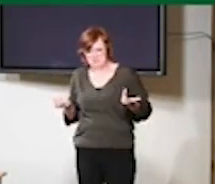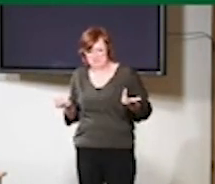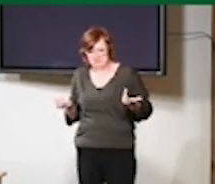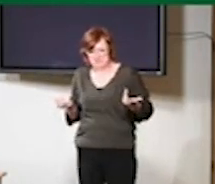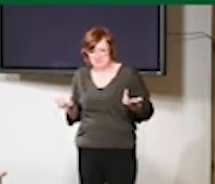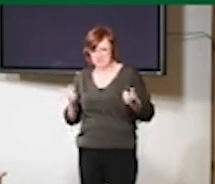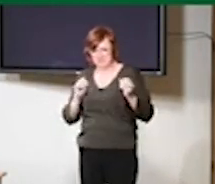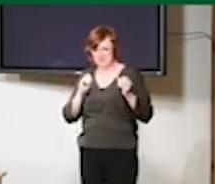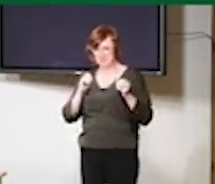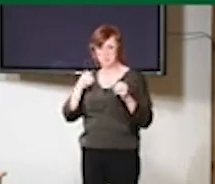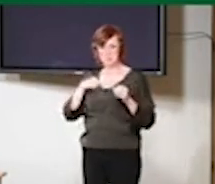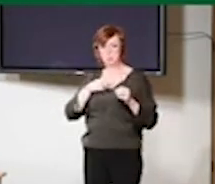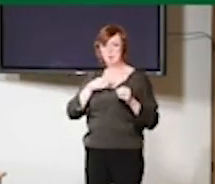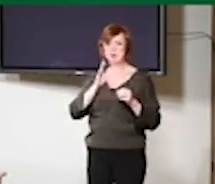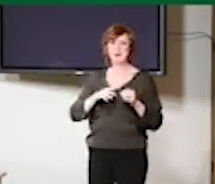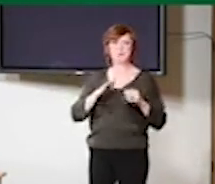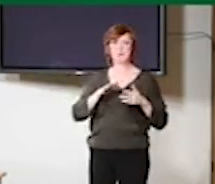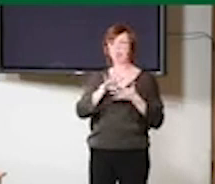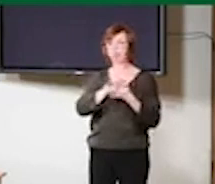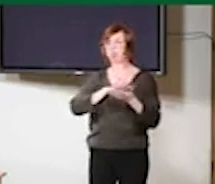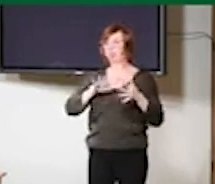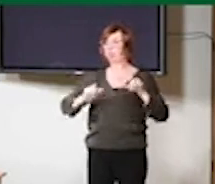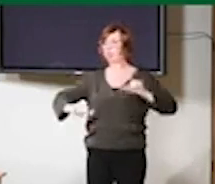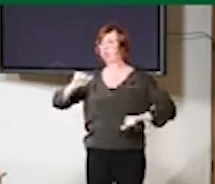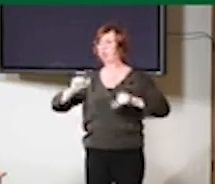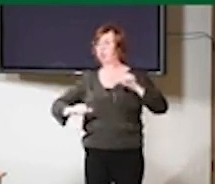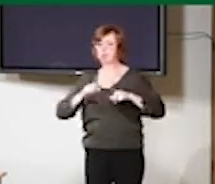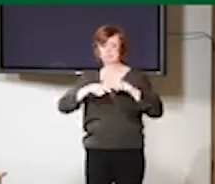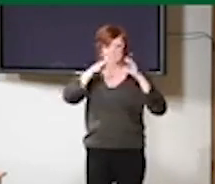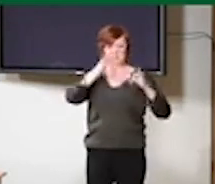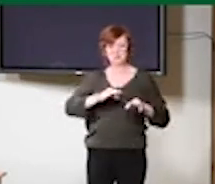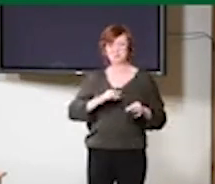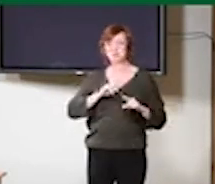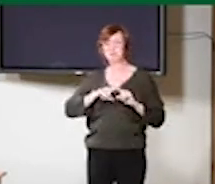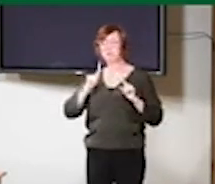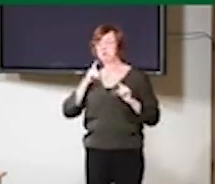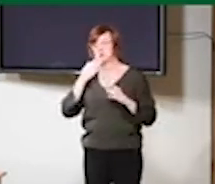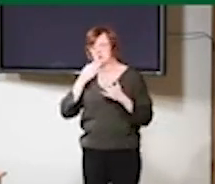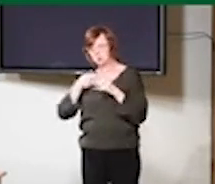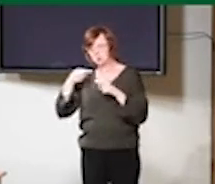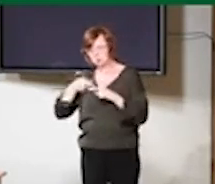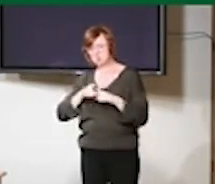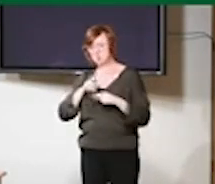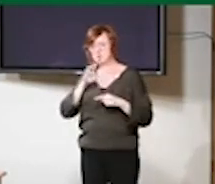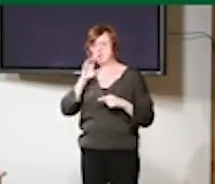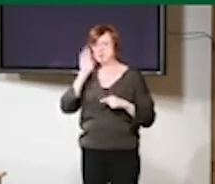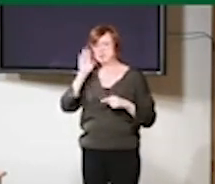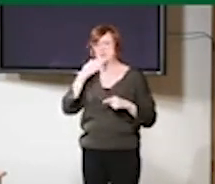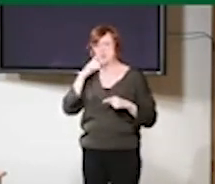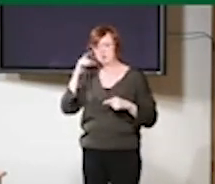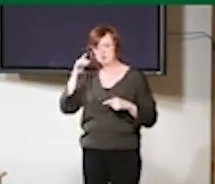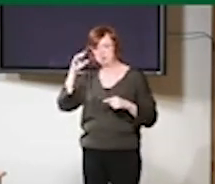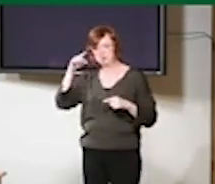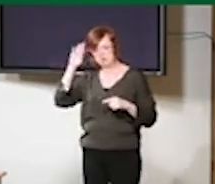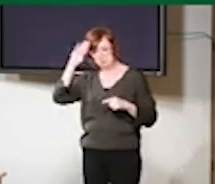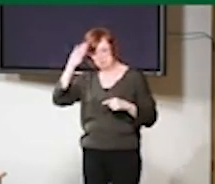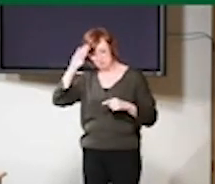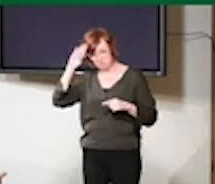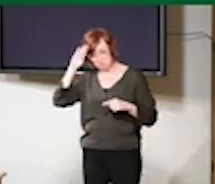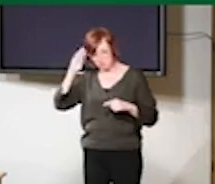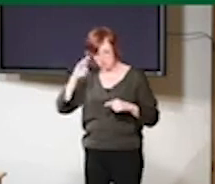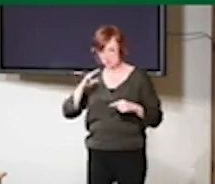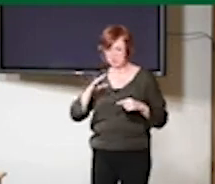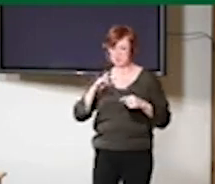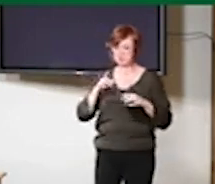the nation. But you speak to an important point, Murray, and that is the fact that decisions that you make on one